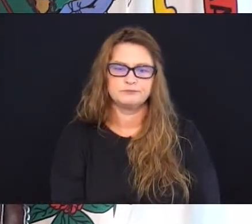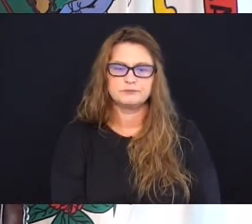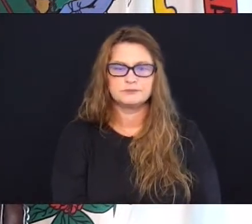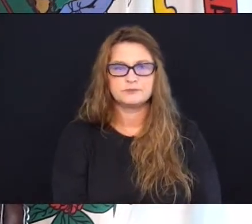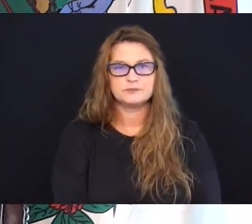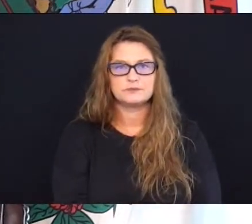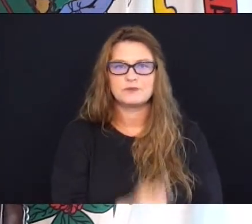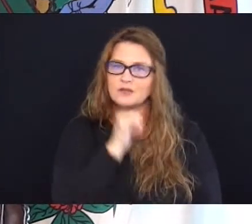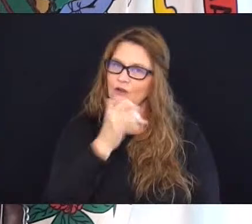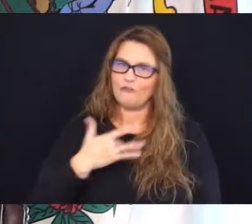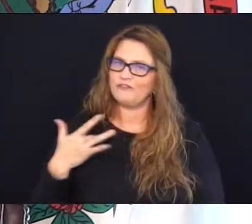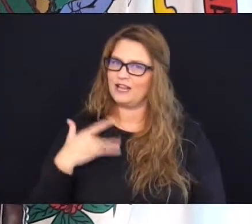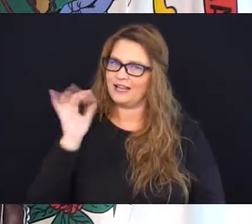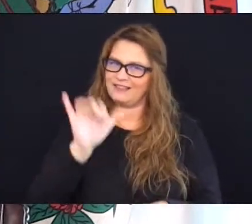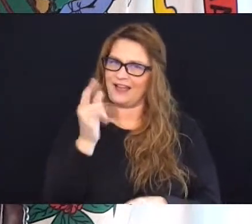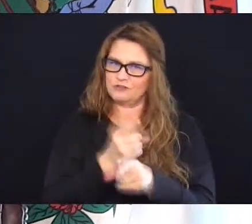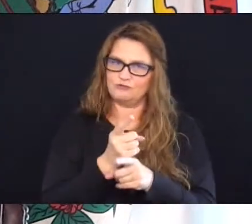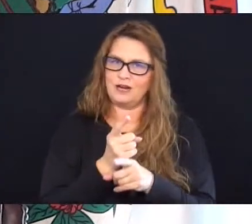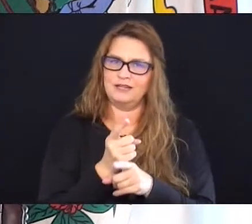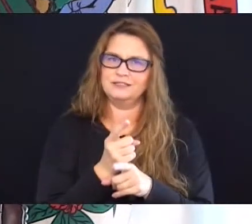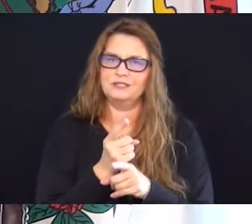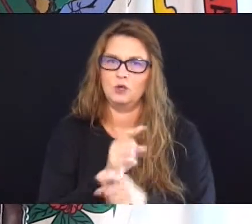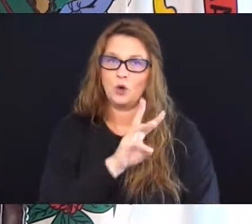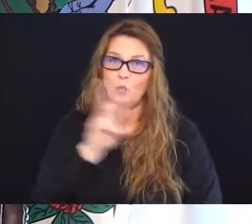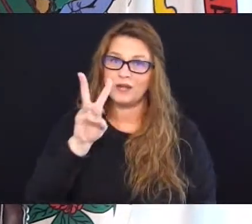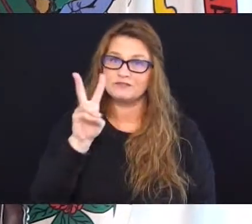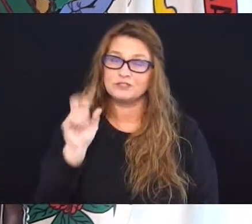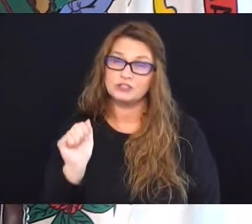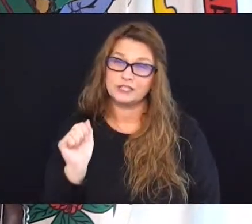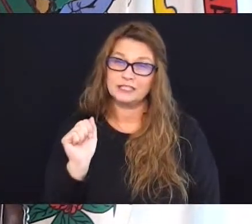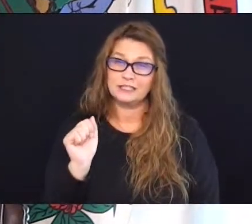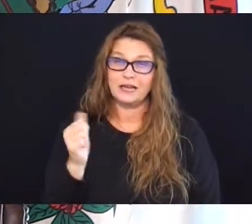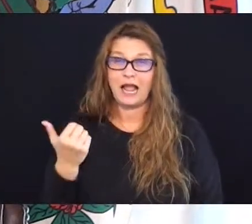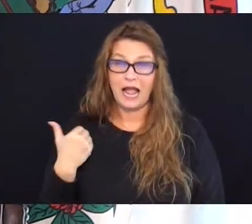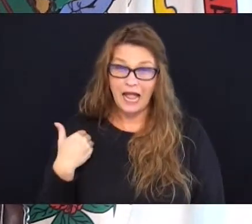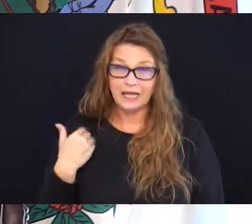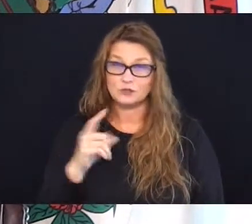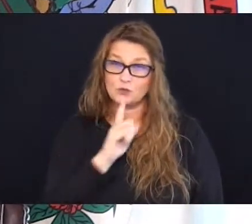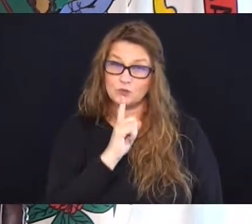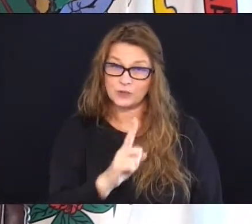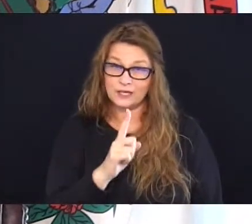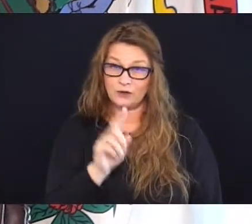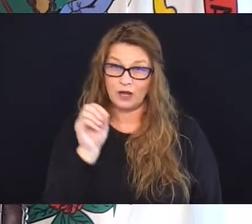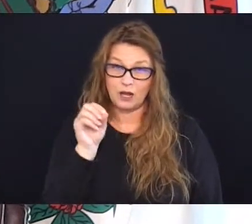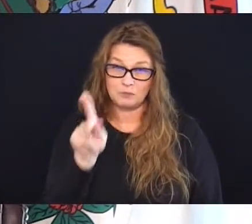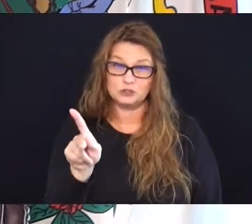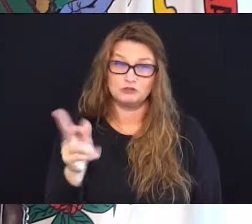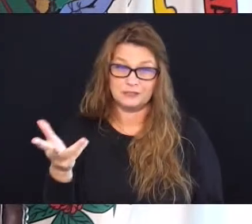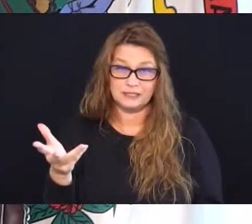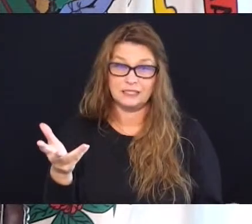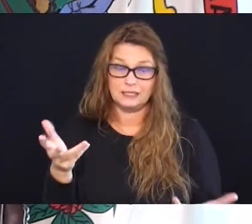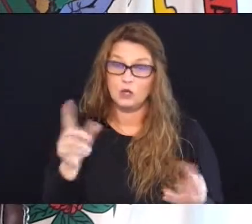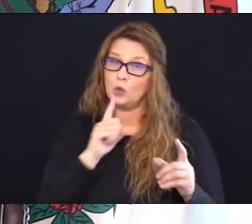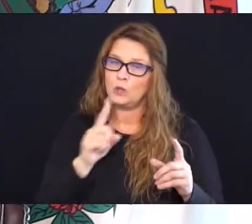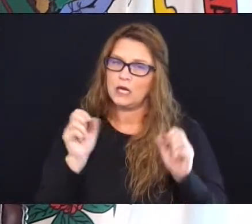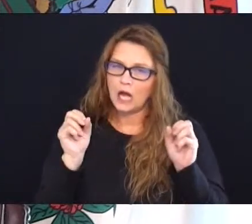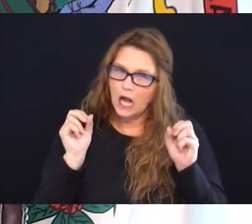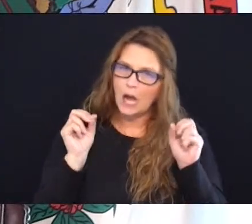I don't think that'll work. West Virginia has a real opportunity